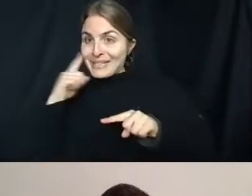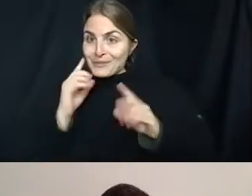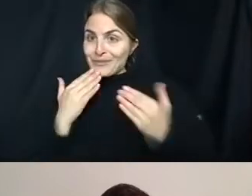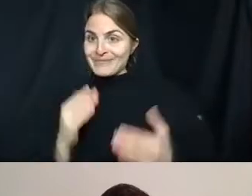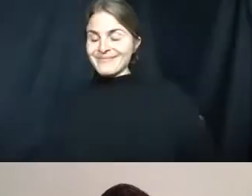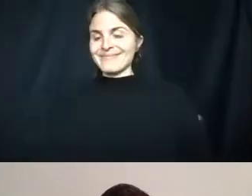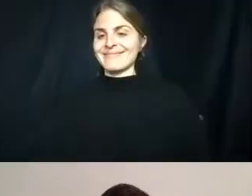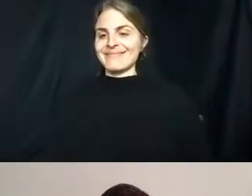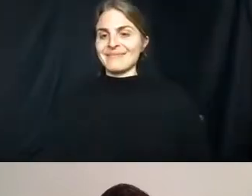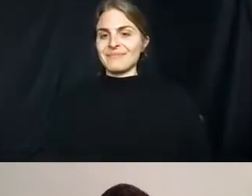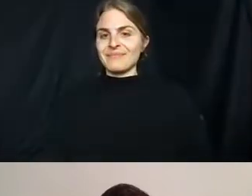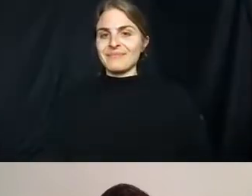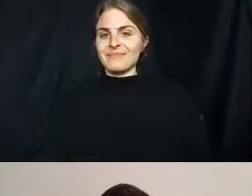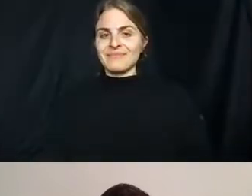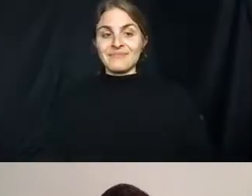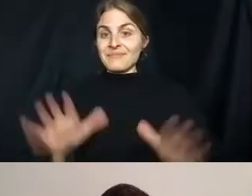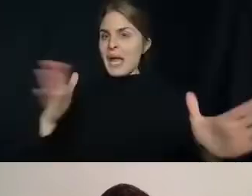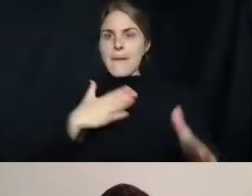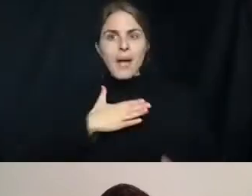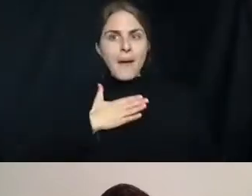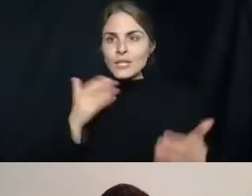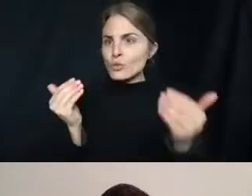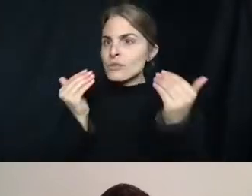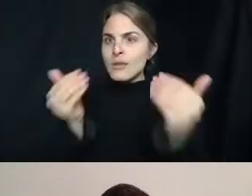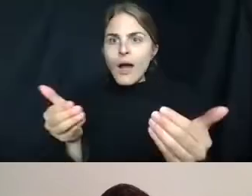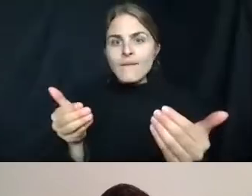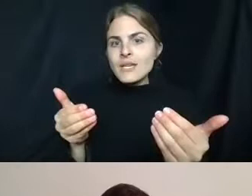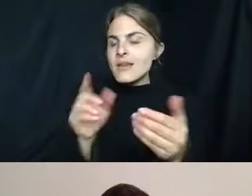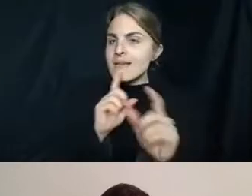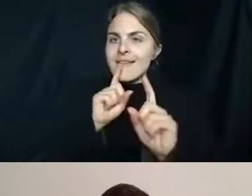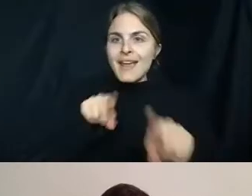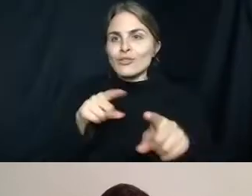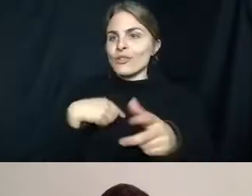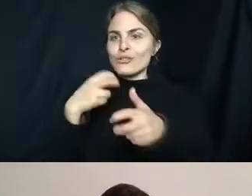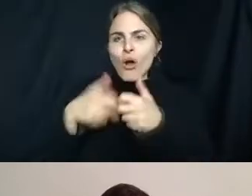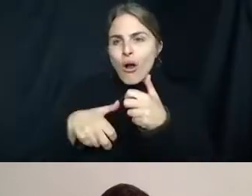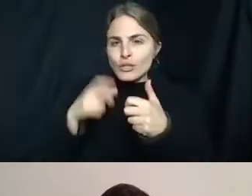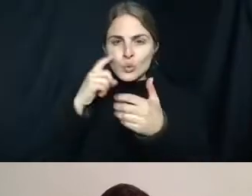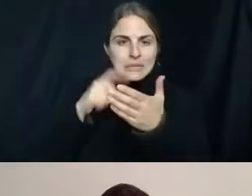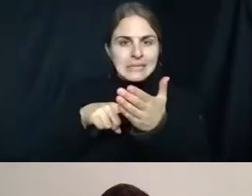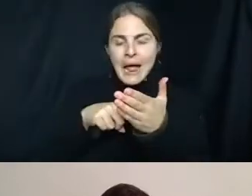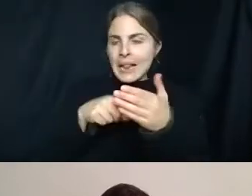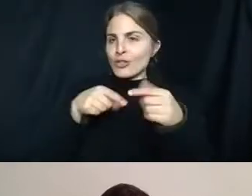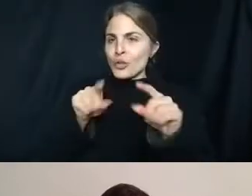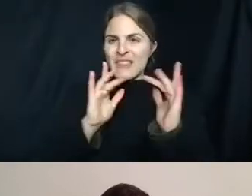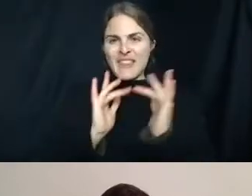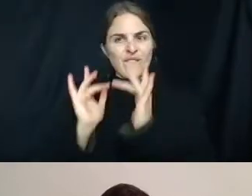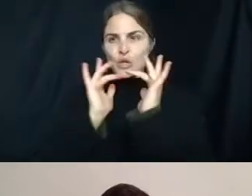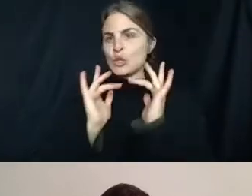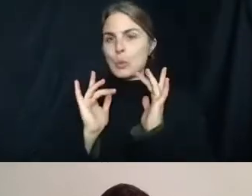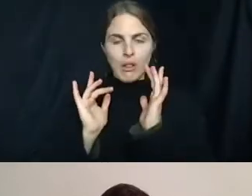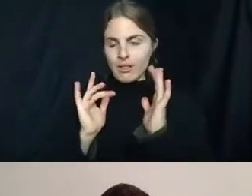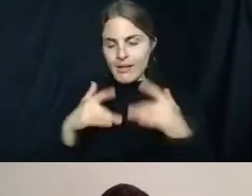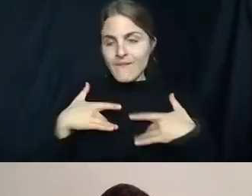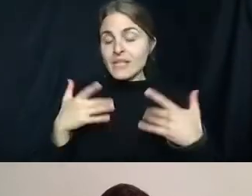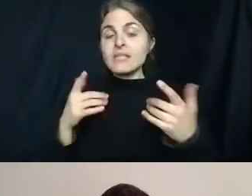I'd be glad to dive in, unless somebody else was. It's so hard to tell and these virtual, virtual ones. So